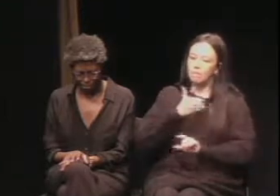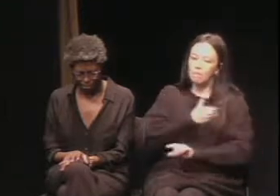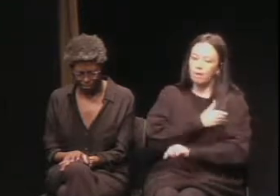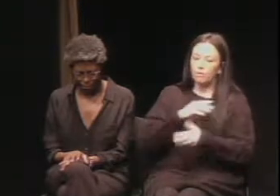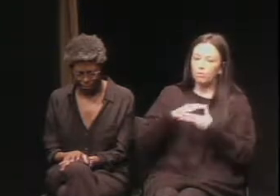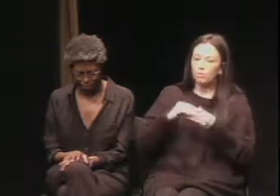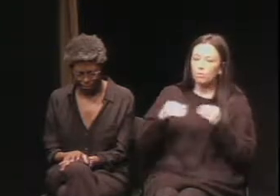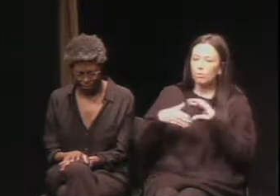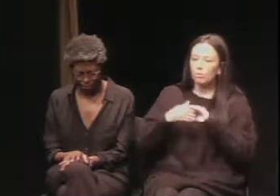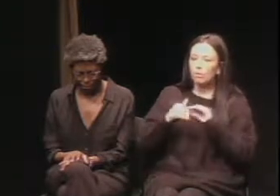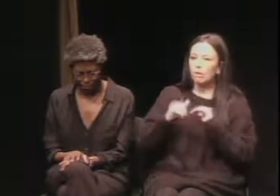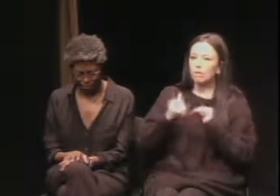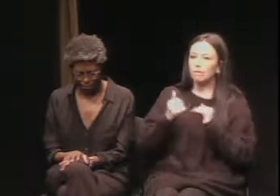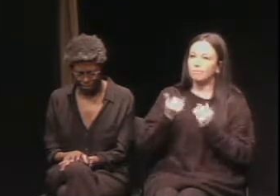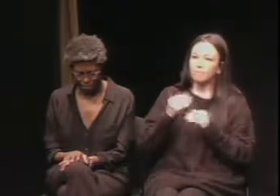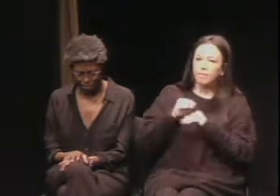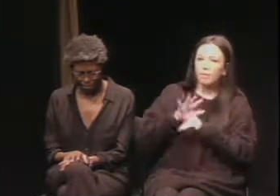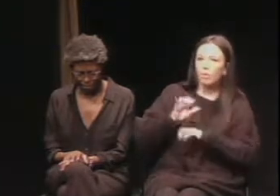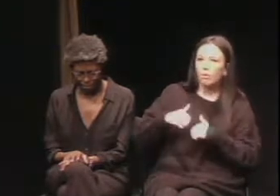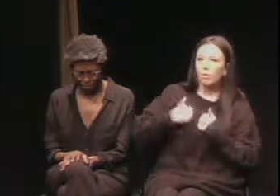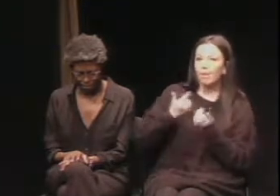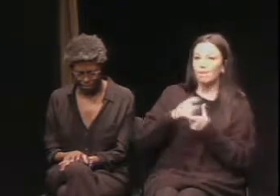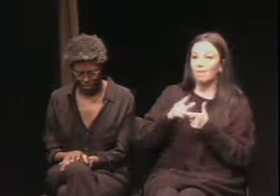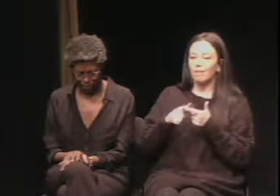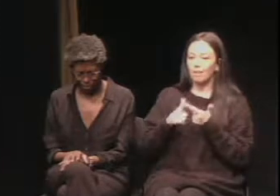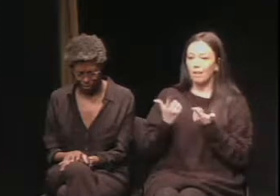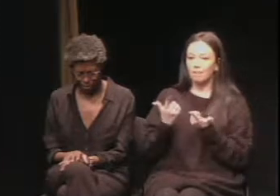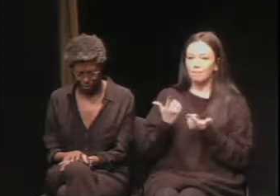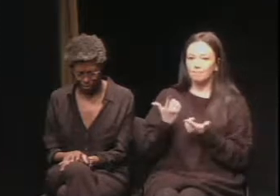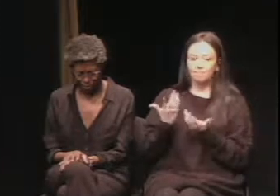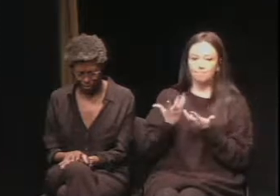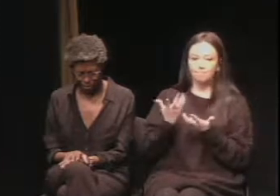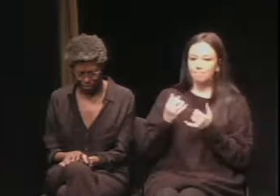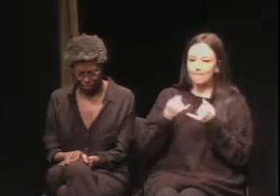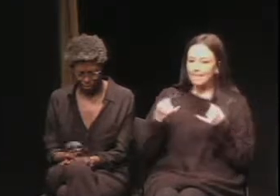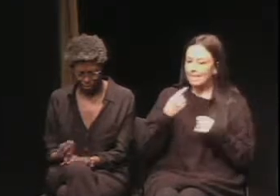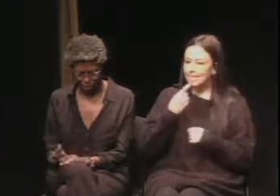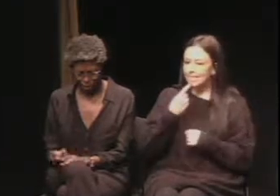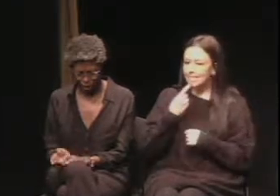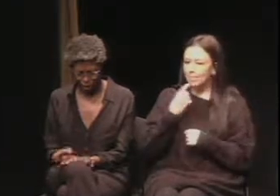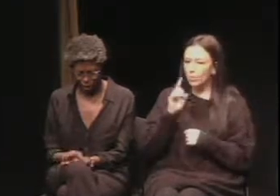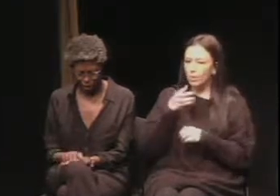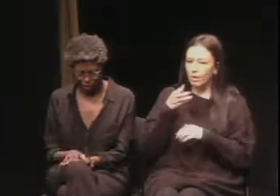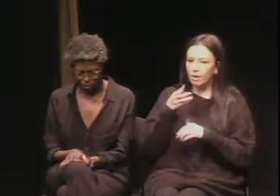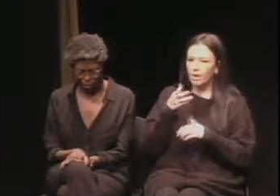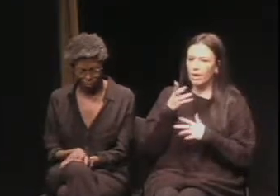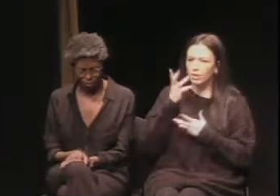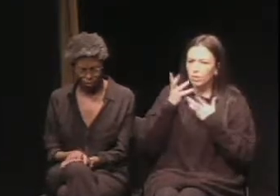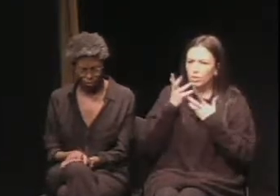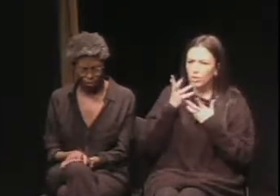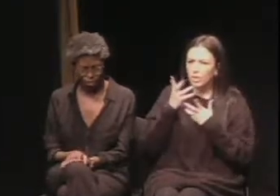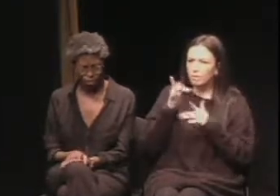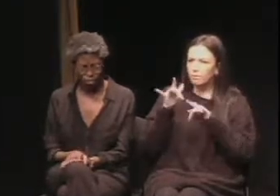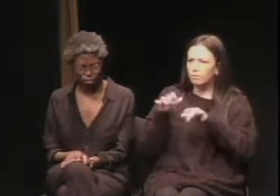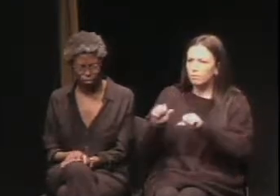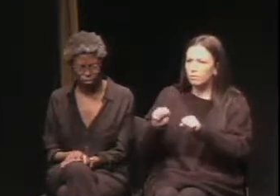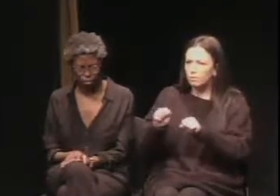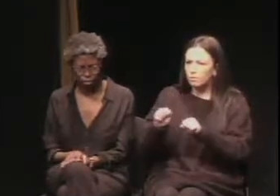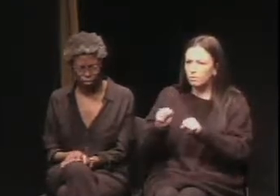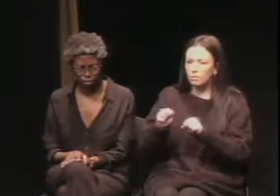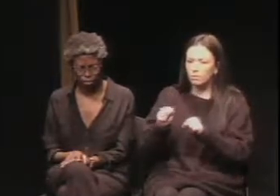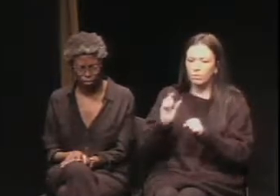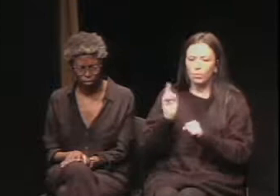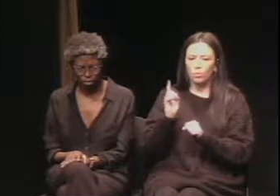it's worked in your life. And then you have this line where you say, where had her shame gone? How could a body that